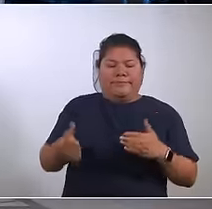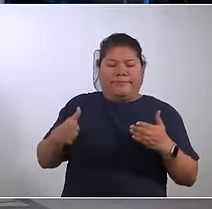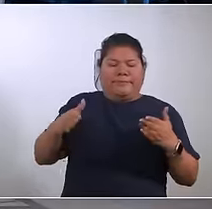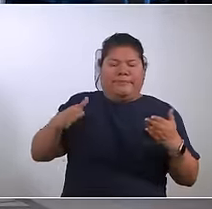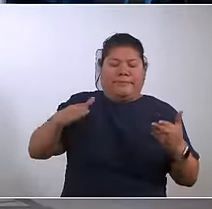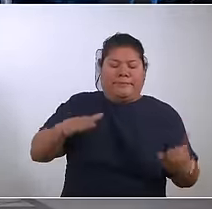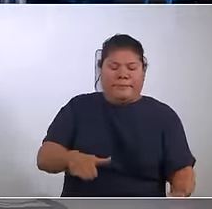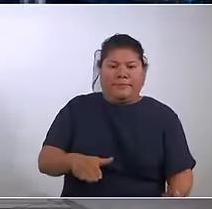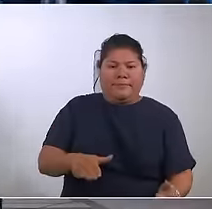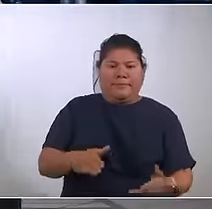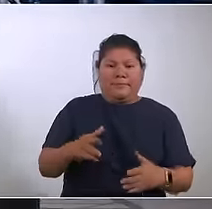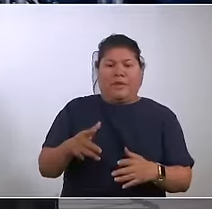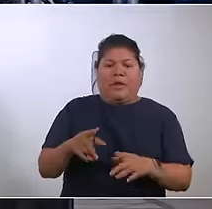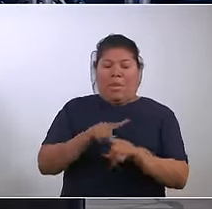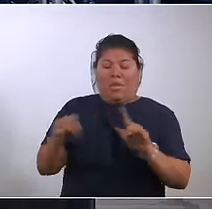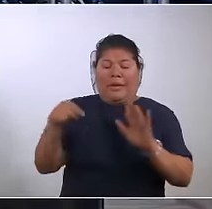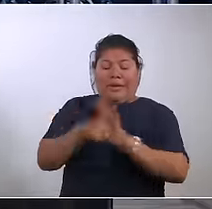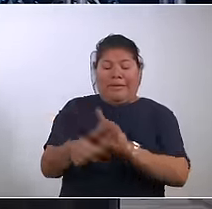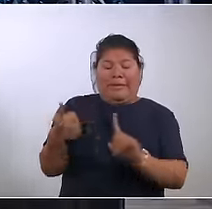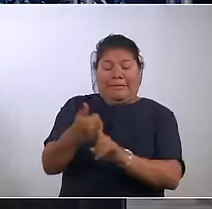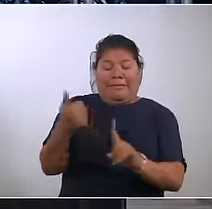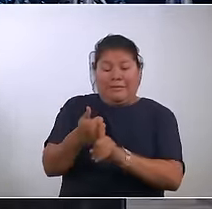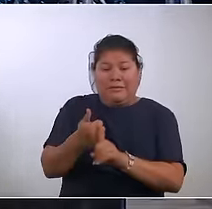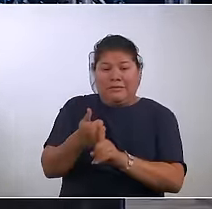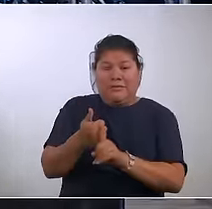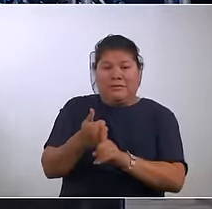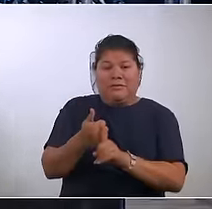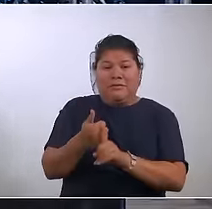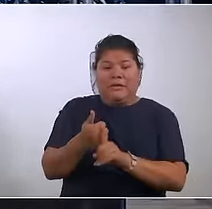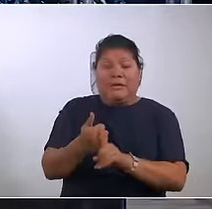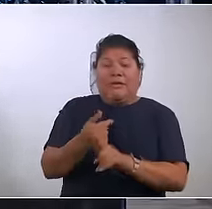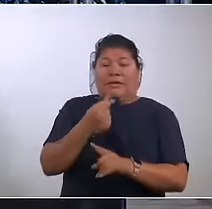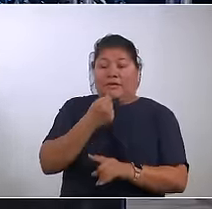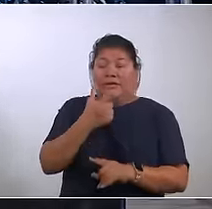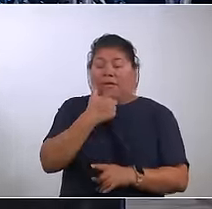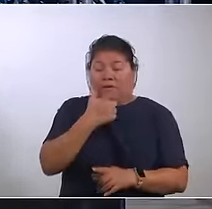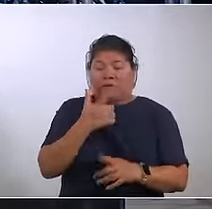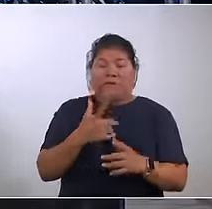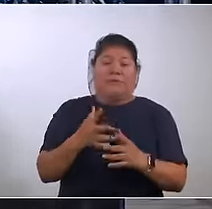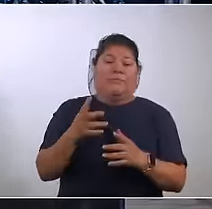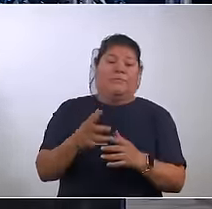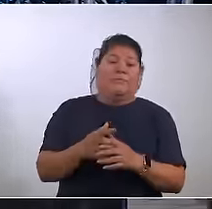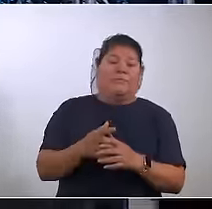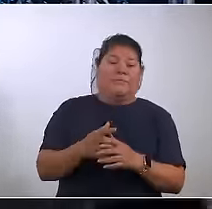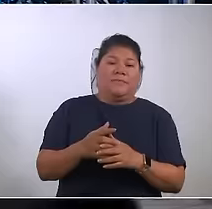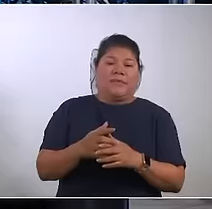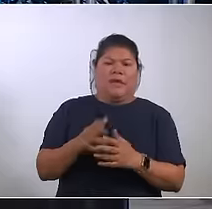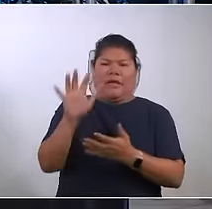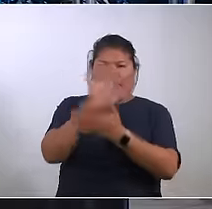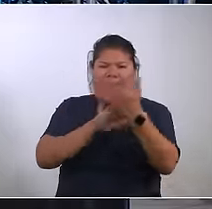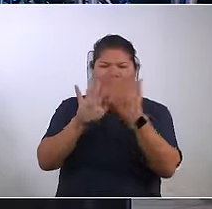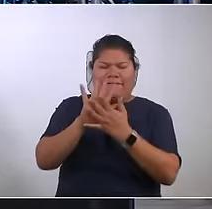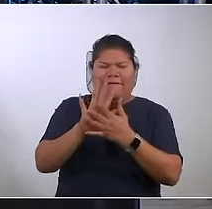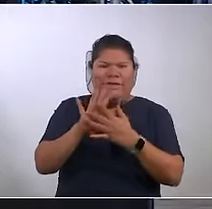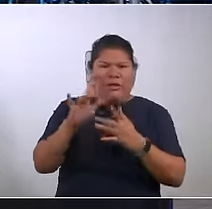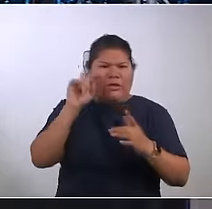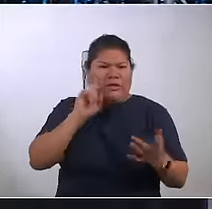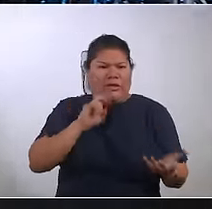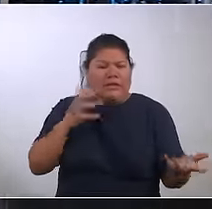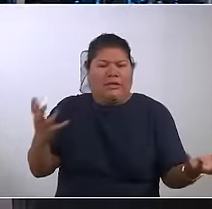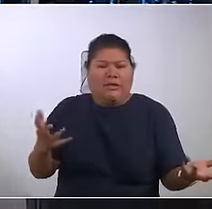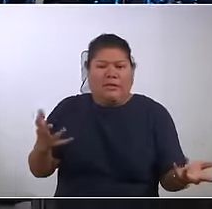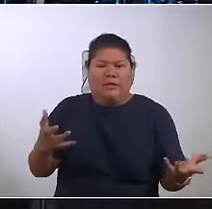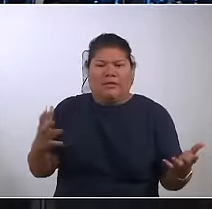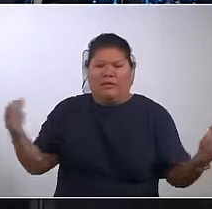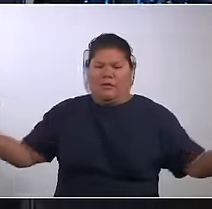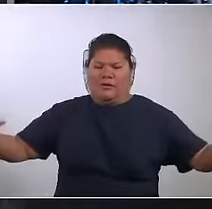friends, amigos que se están suicidal muriendo. Friends, suicidantes, homosexual amigos. Homosexuales. Gender confused friends. Los amigos que